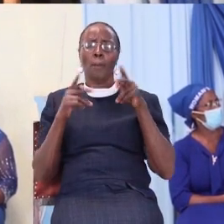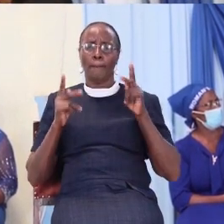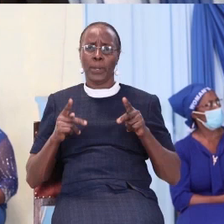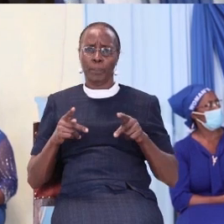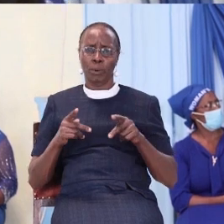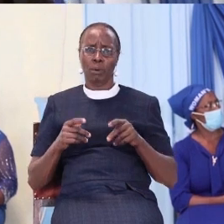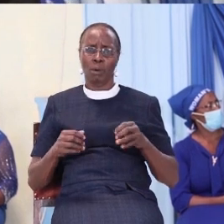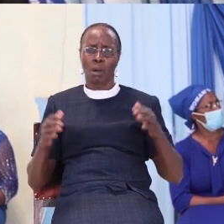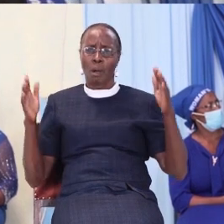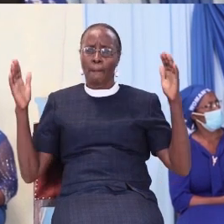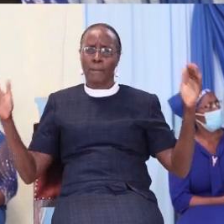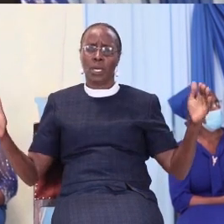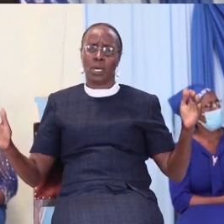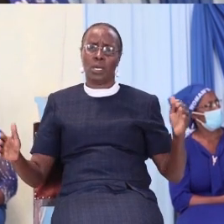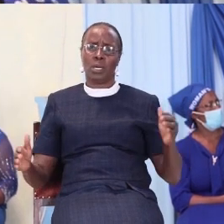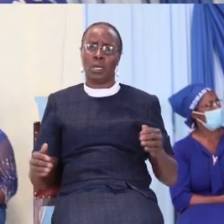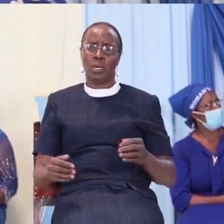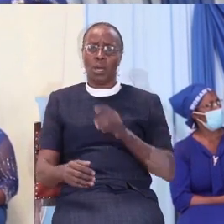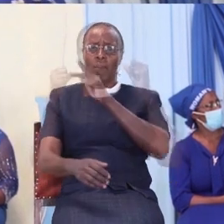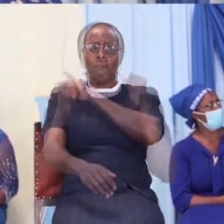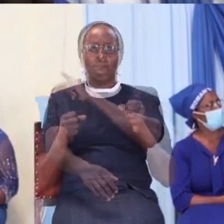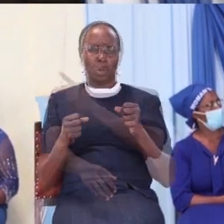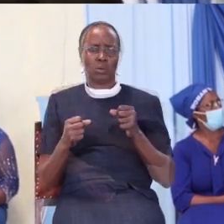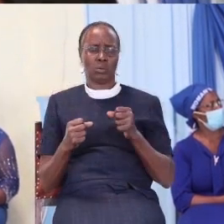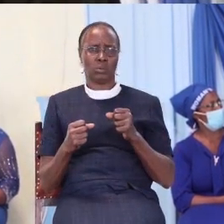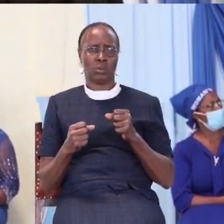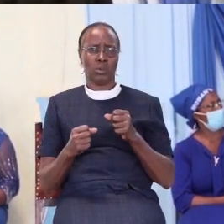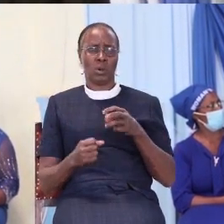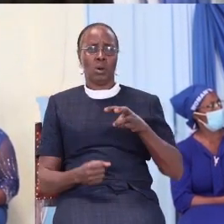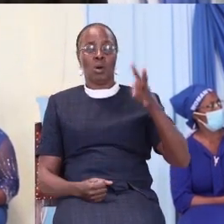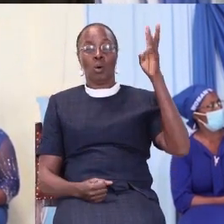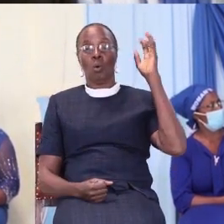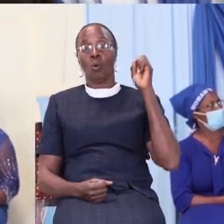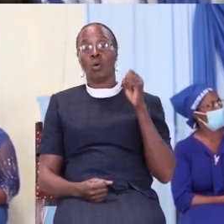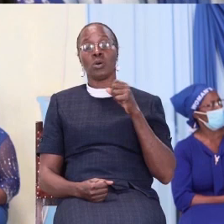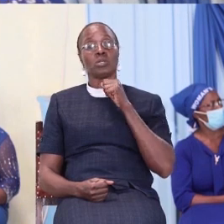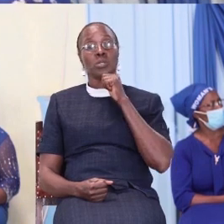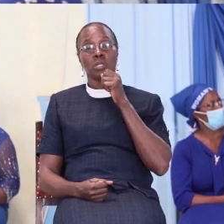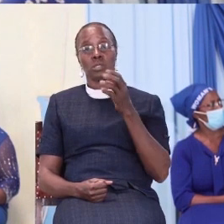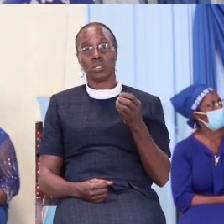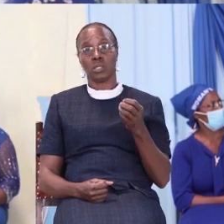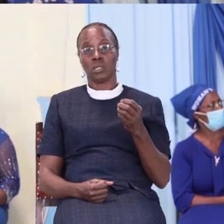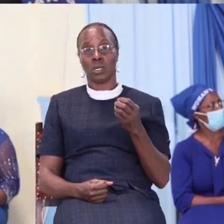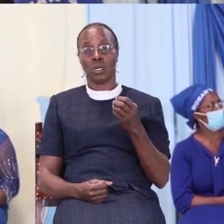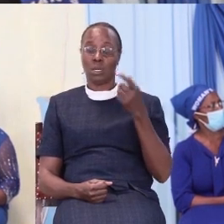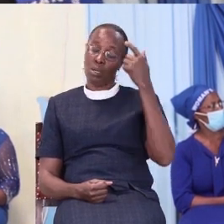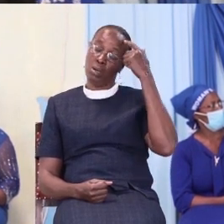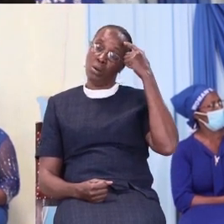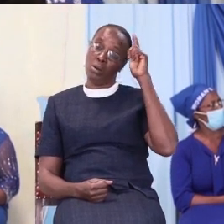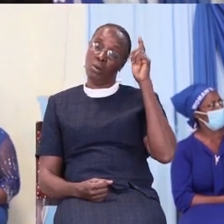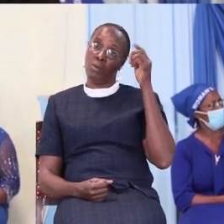task that was ahead of the children of Israel. And God had commanded and had